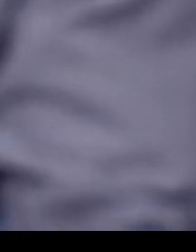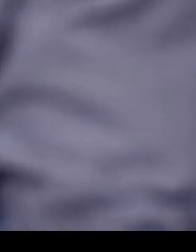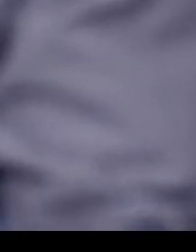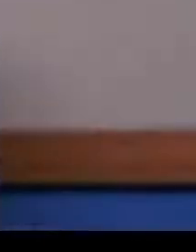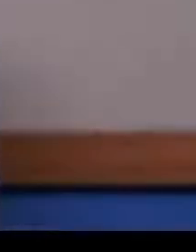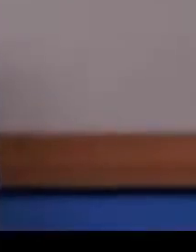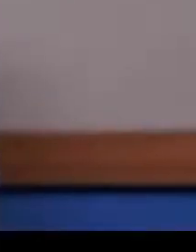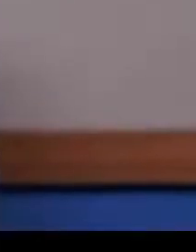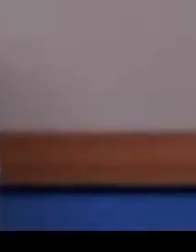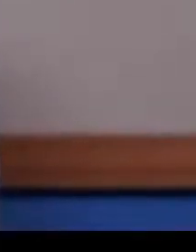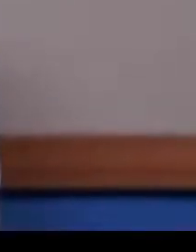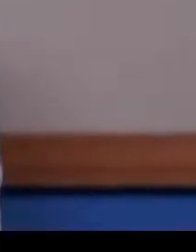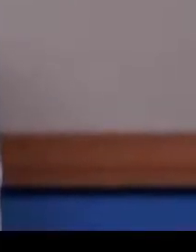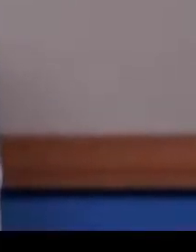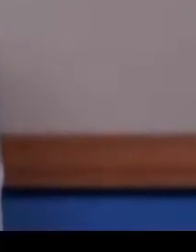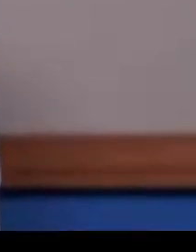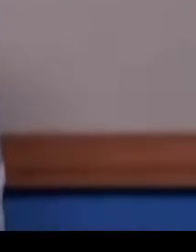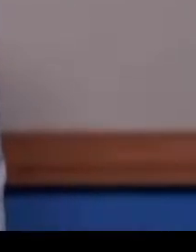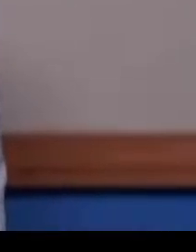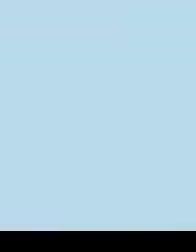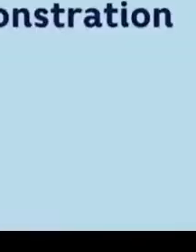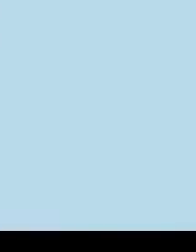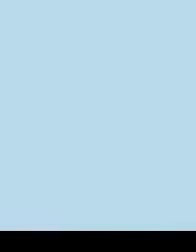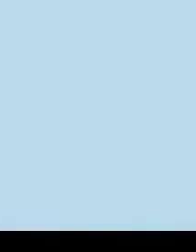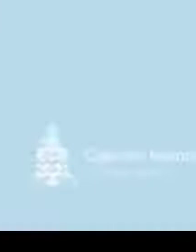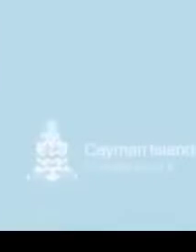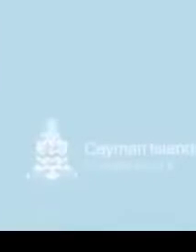T. So that means that I'm negative for today.